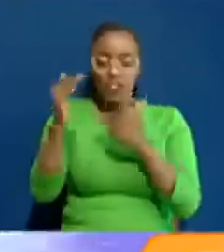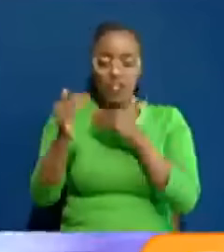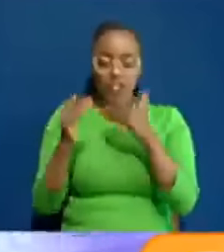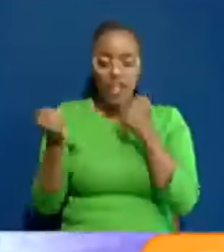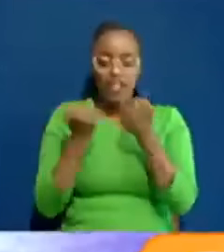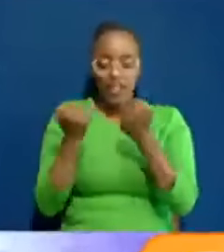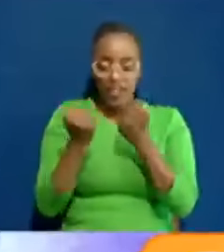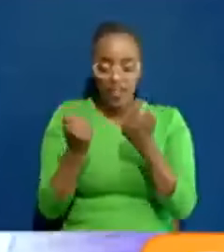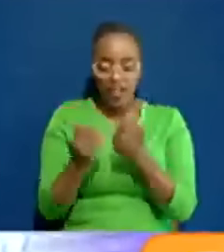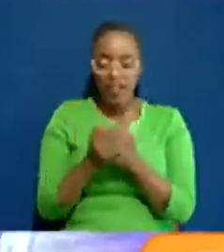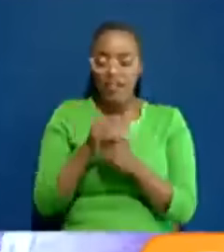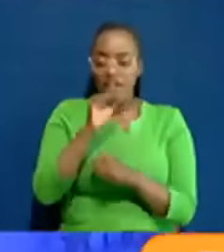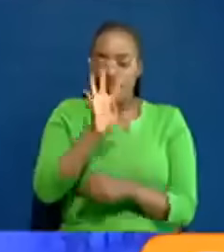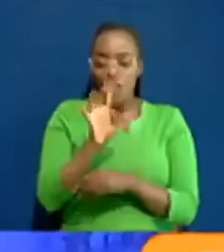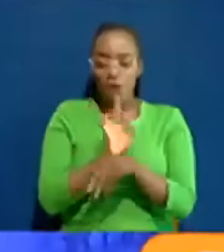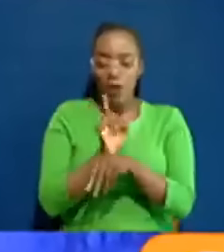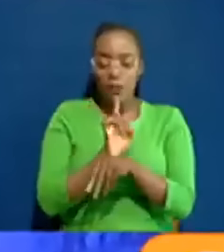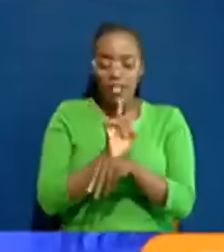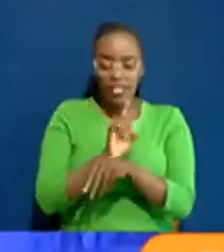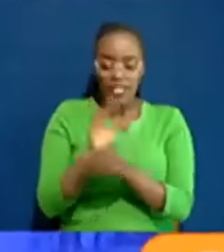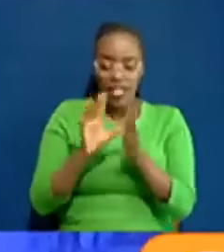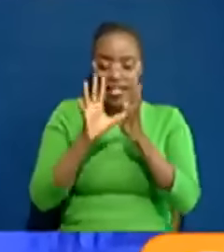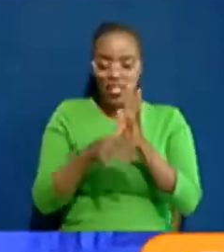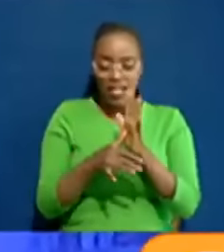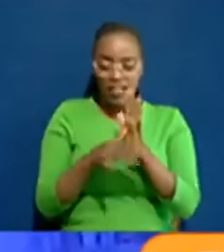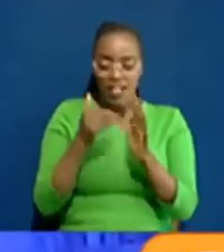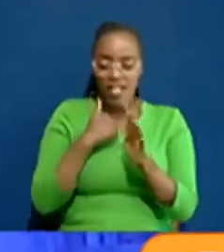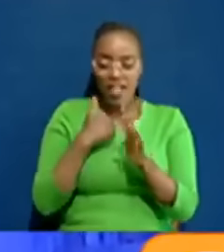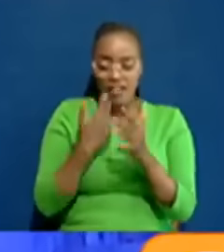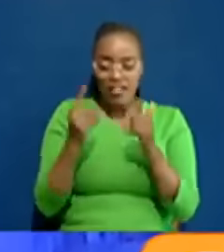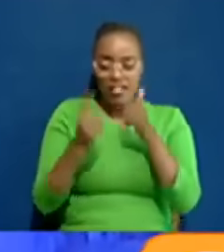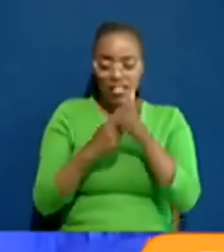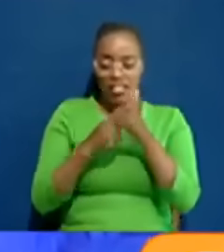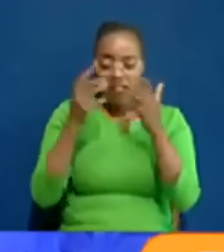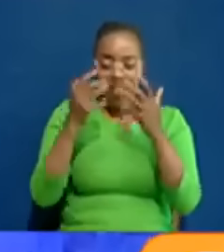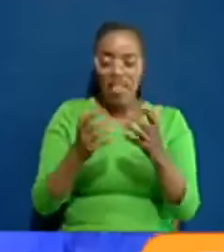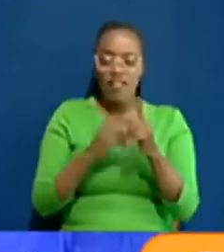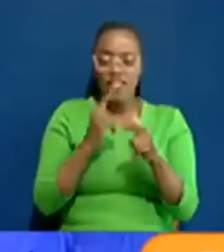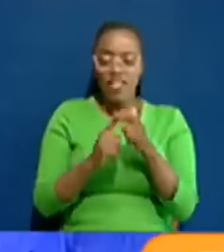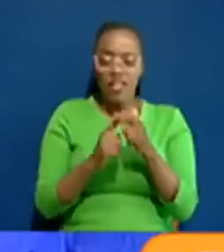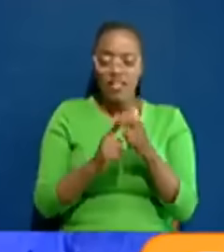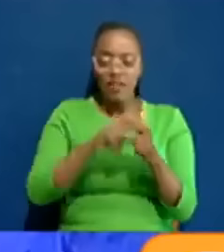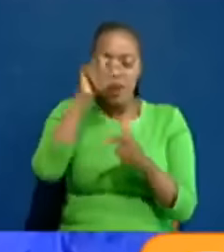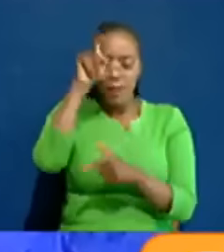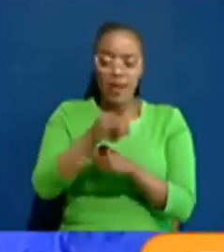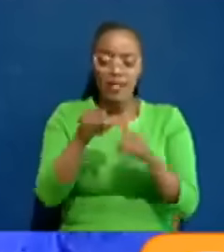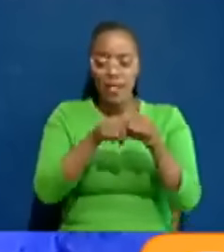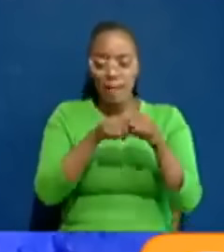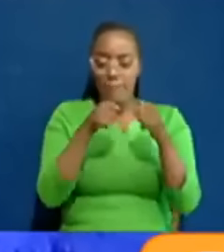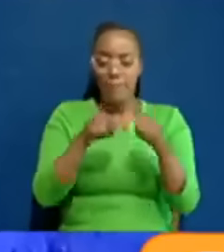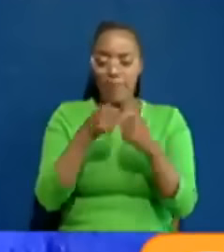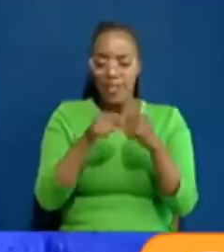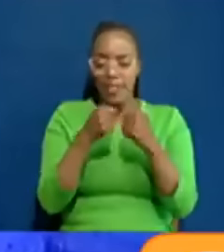car. 4 minutes later, six heavily armed men with masks break into the home